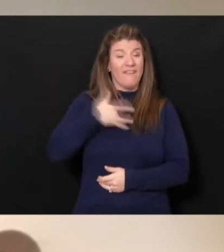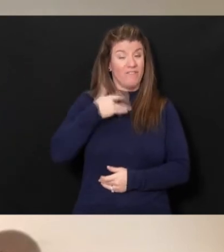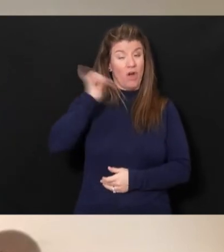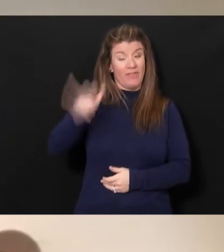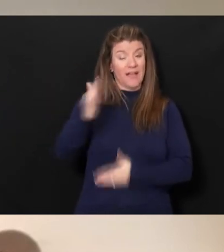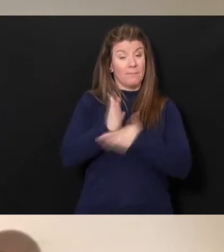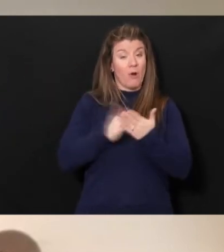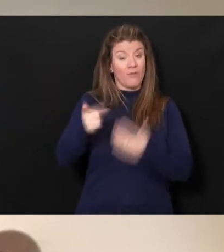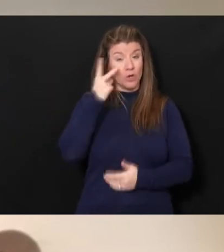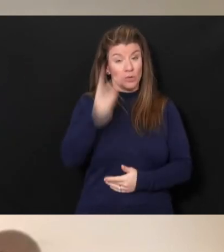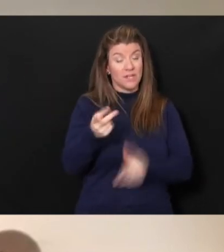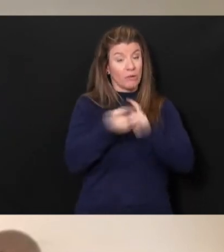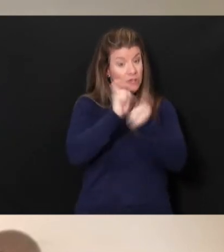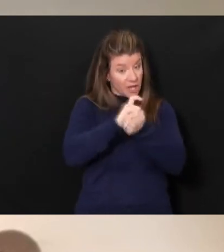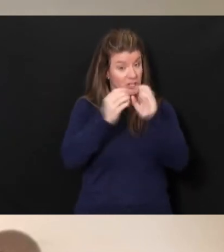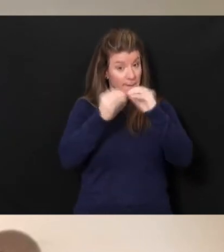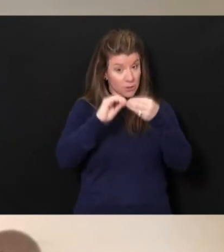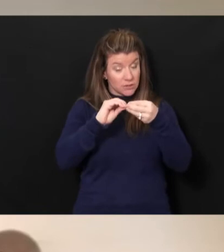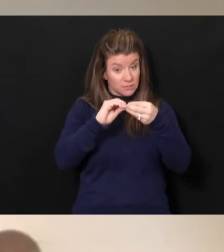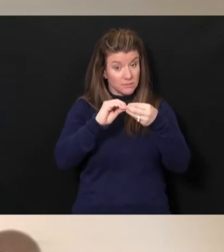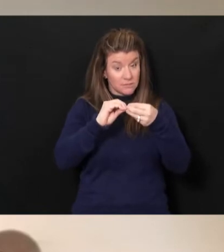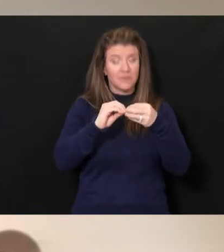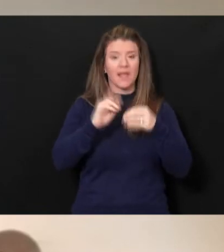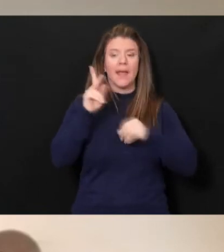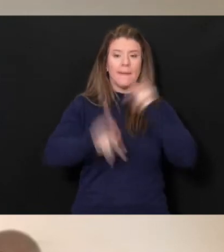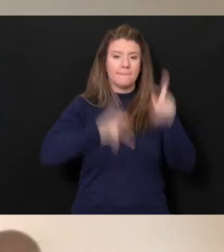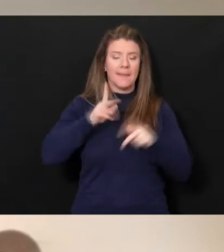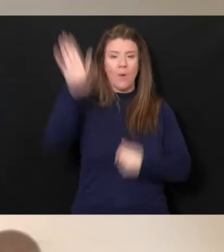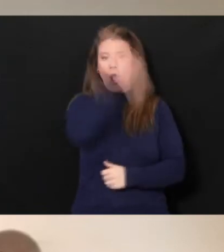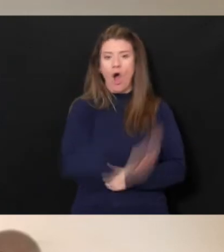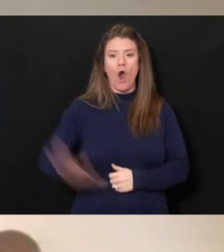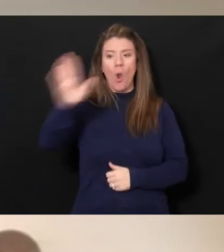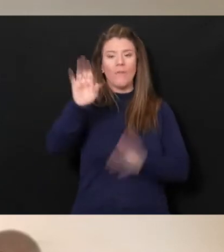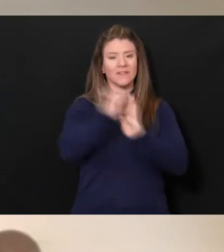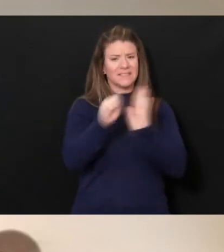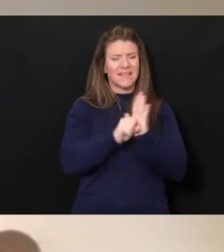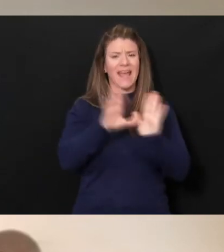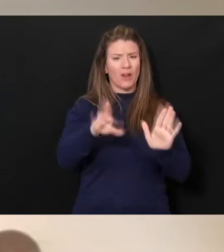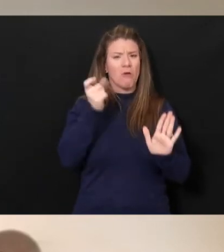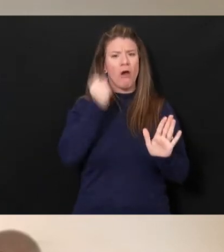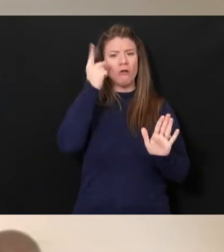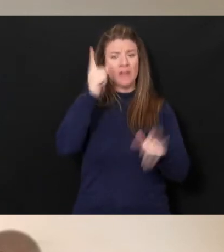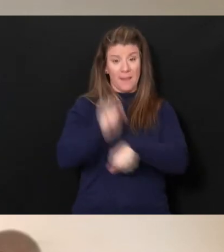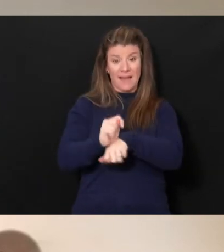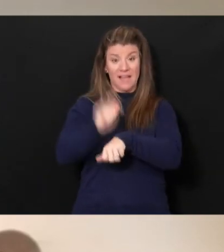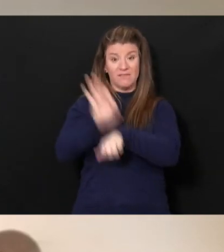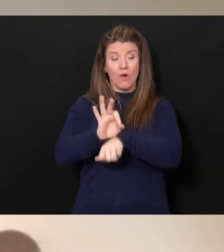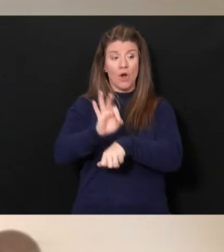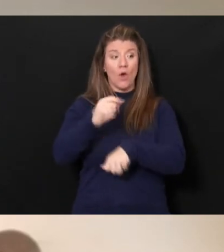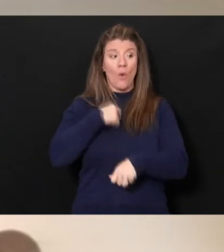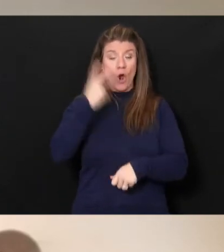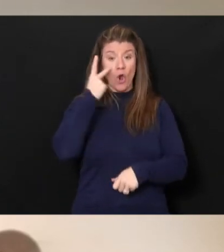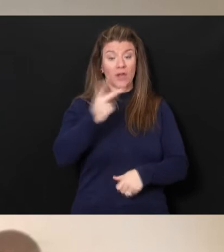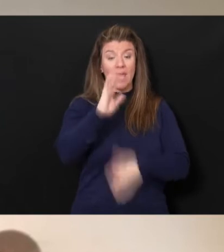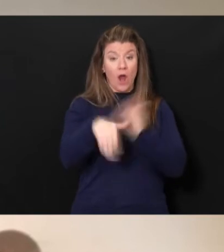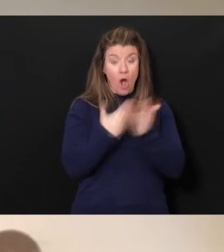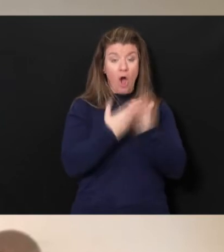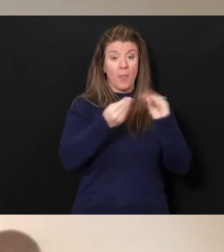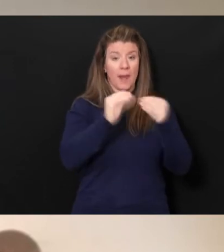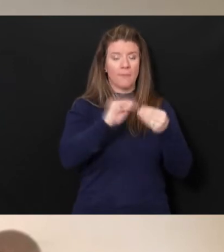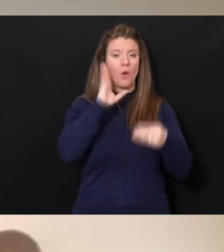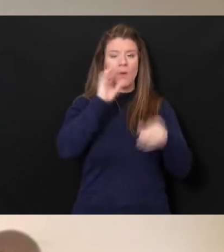see with the change in numbers. People across the state should rest assured that the task force is looking at those numbers and will